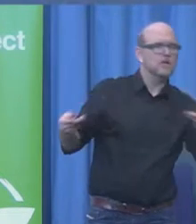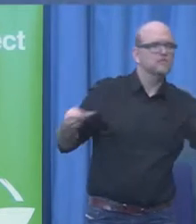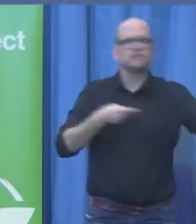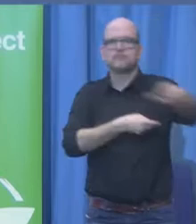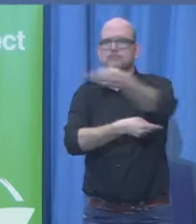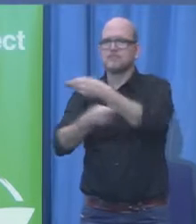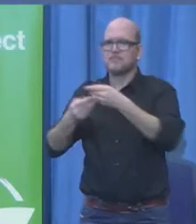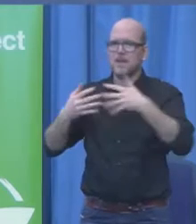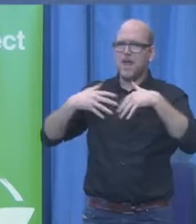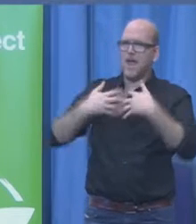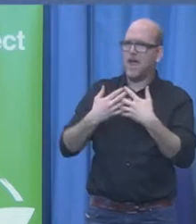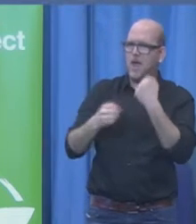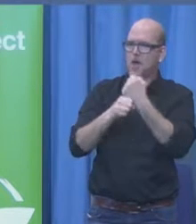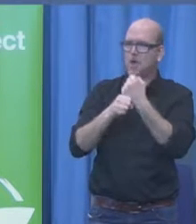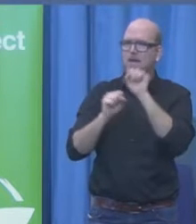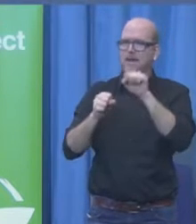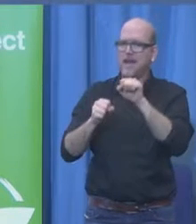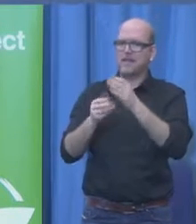The second thing is the